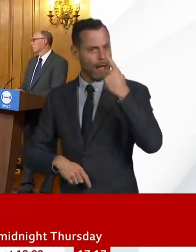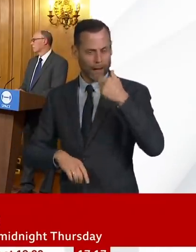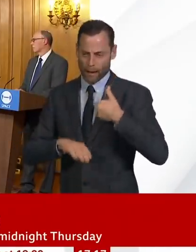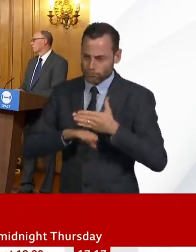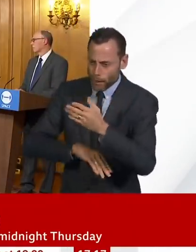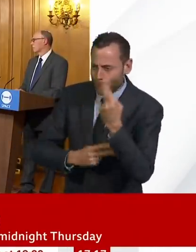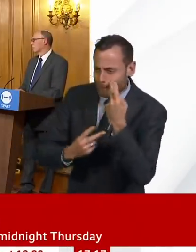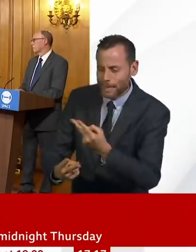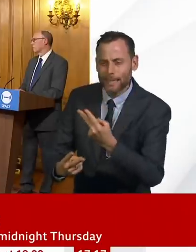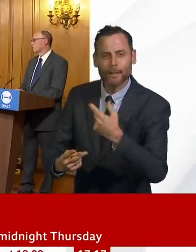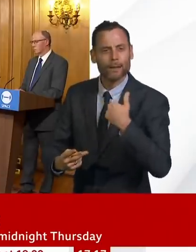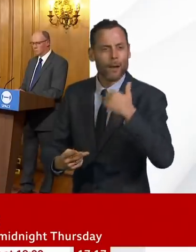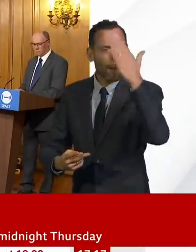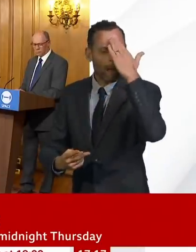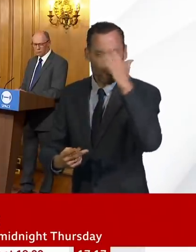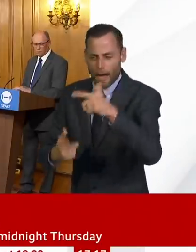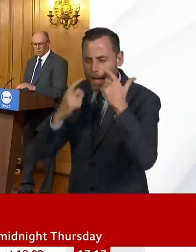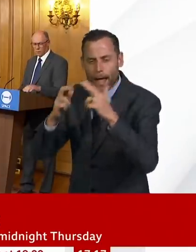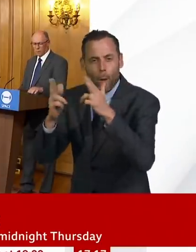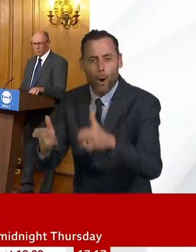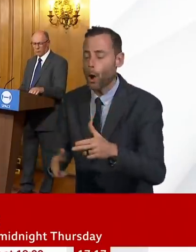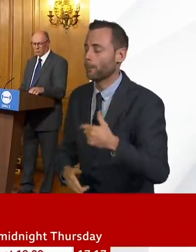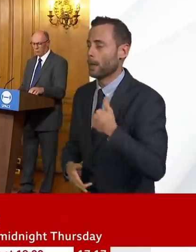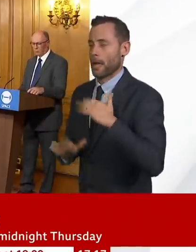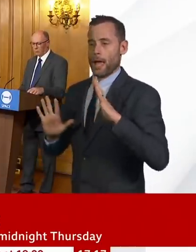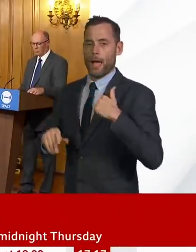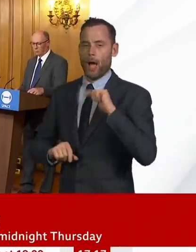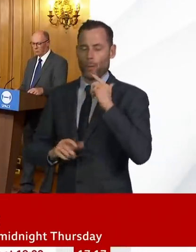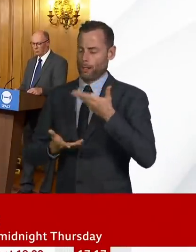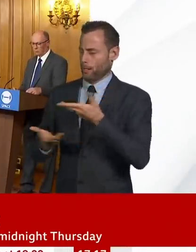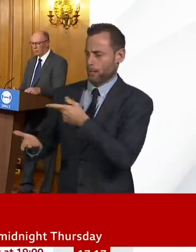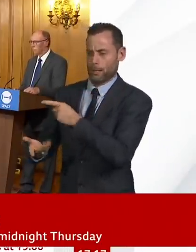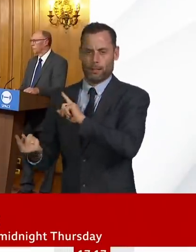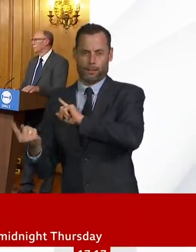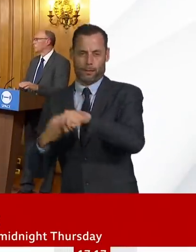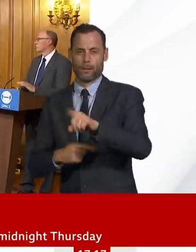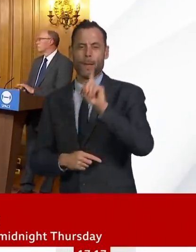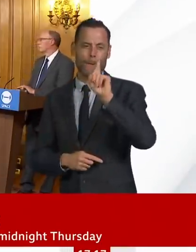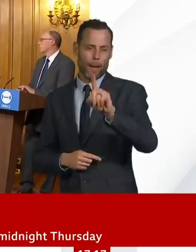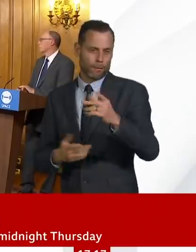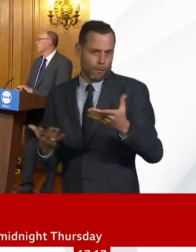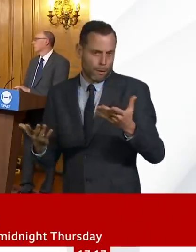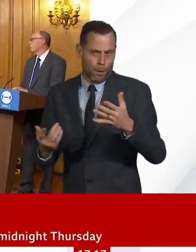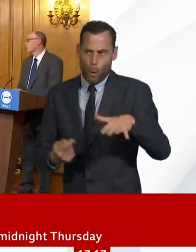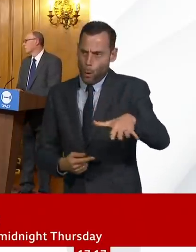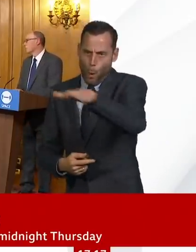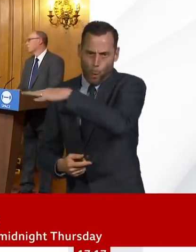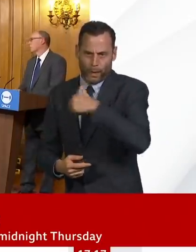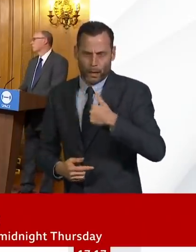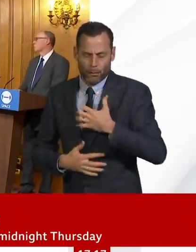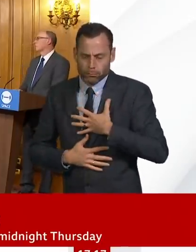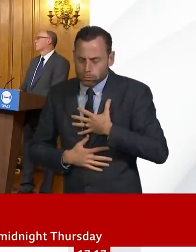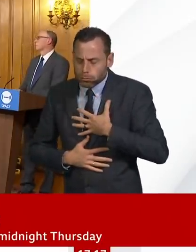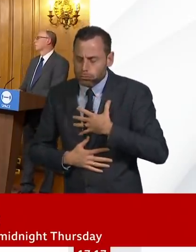Jonathan Van-Tam, to comment on that in a second. But I just want to say, Vicky, that everybody sympathises deeply